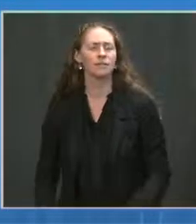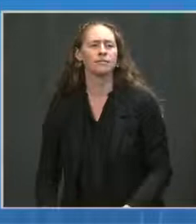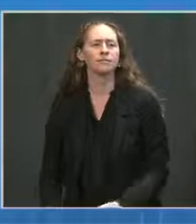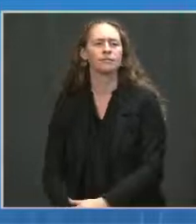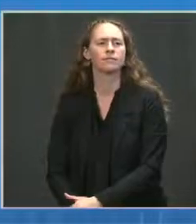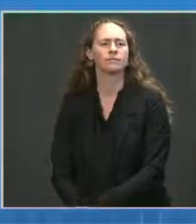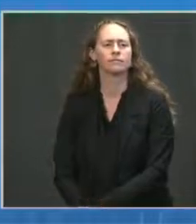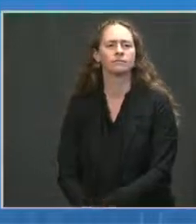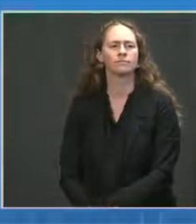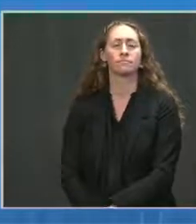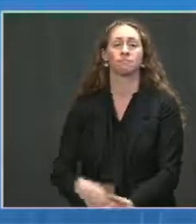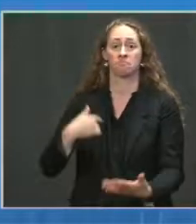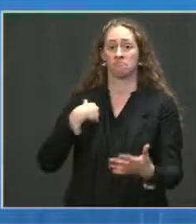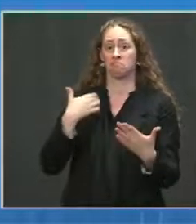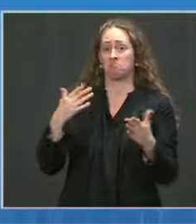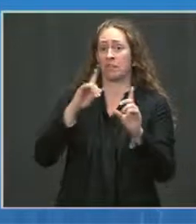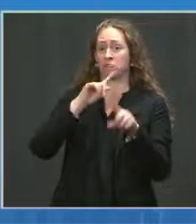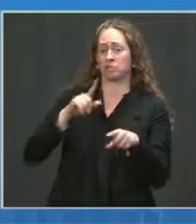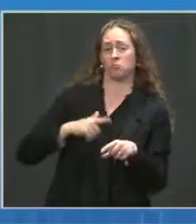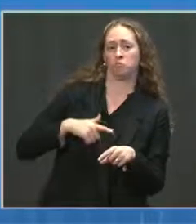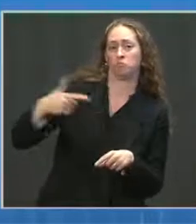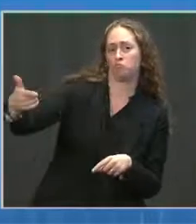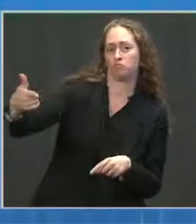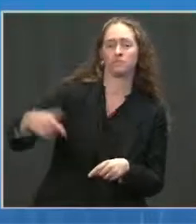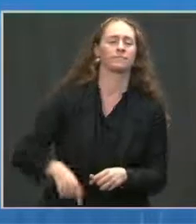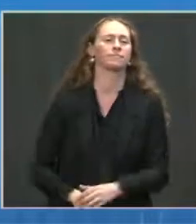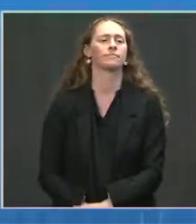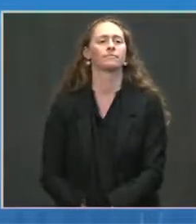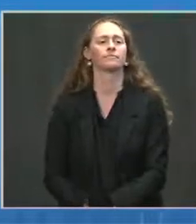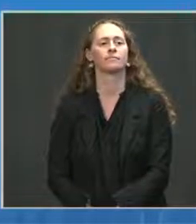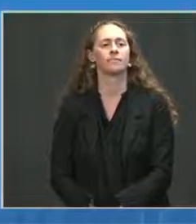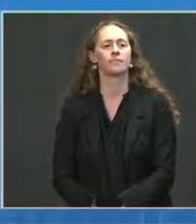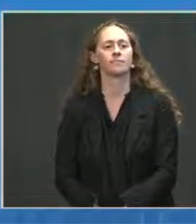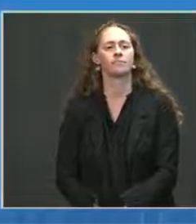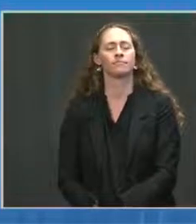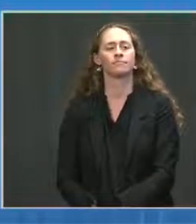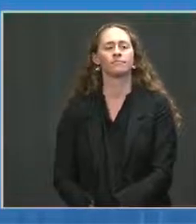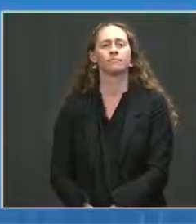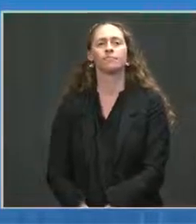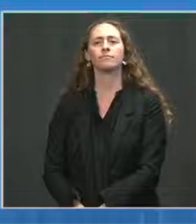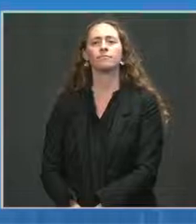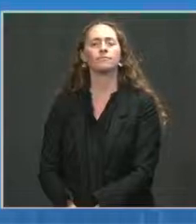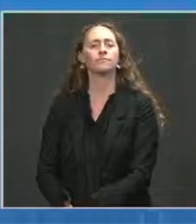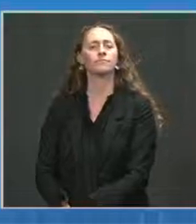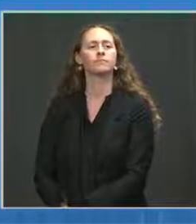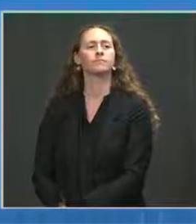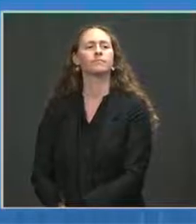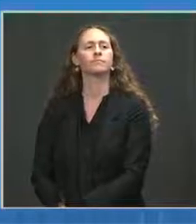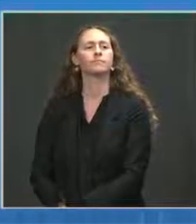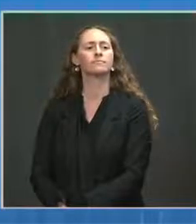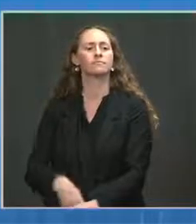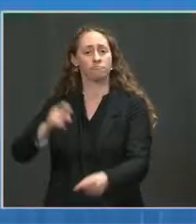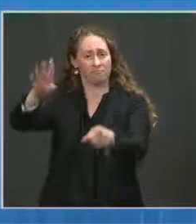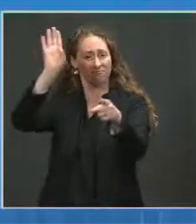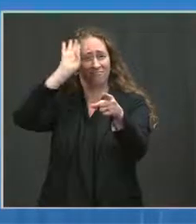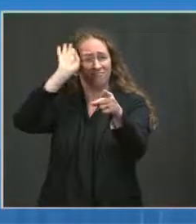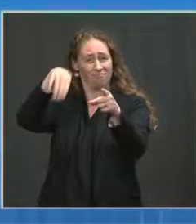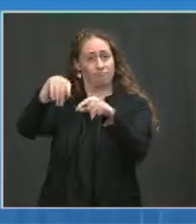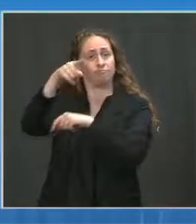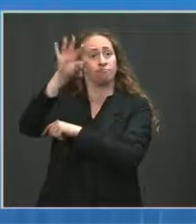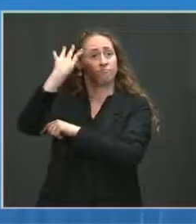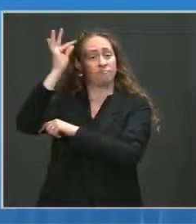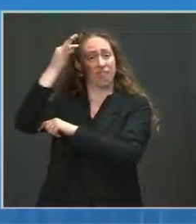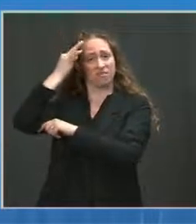just talked about breakthrough cases. Jeff, as you know, in the federal government, we've now put